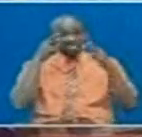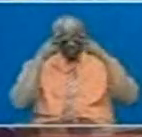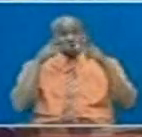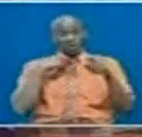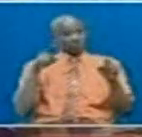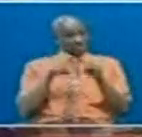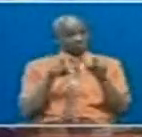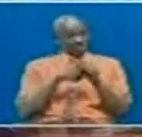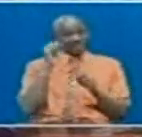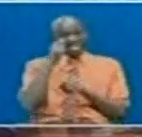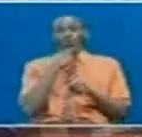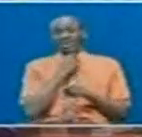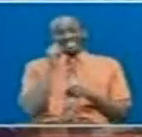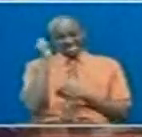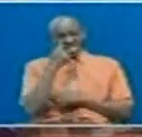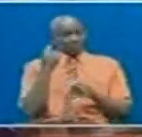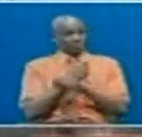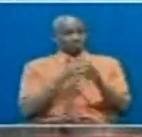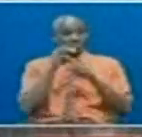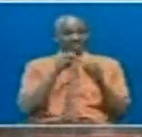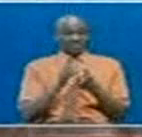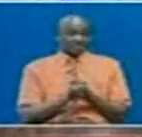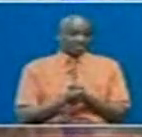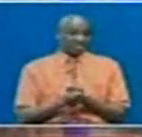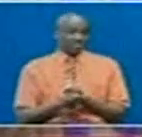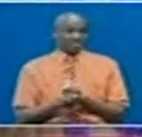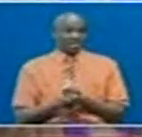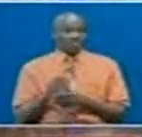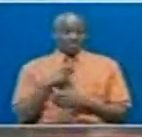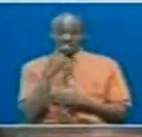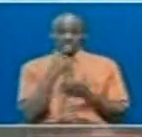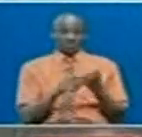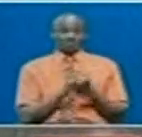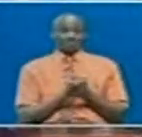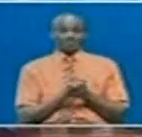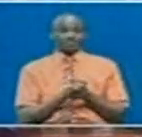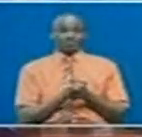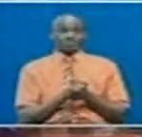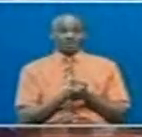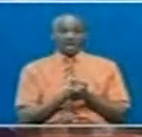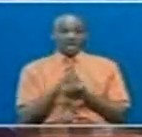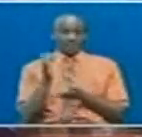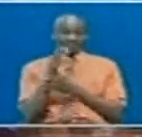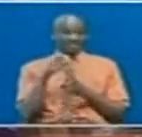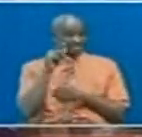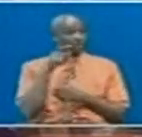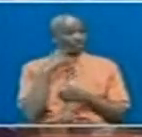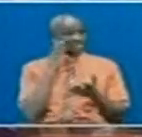Do they want to make Kenya ungovernable? Now, one element, and I think, Ambassador, here we need to